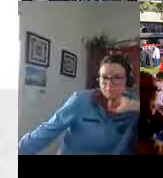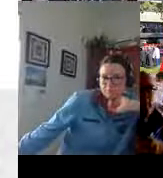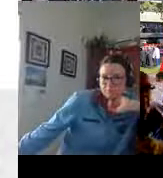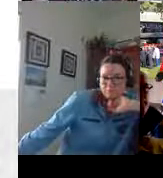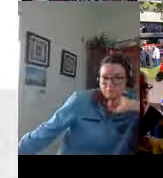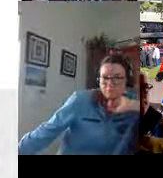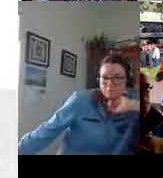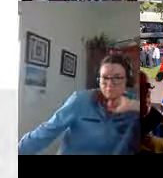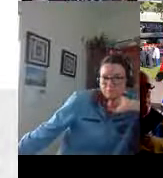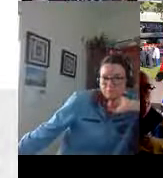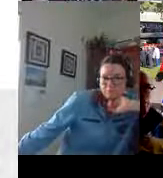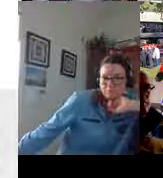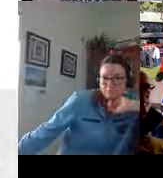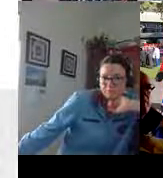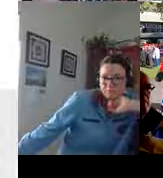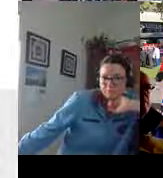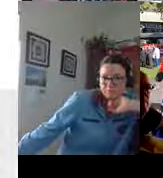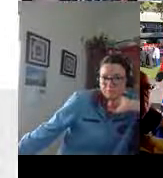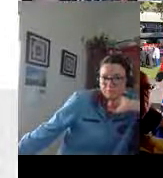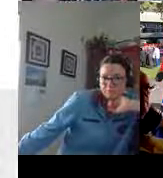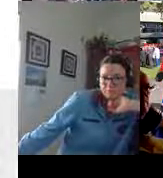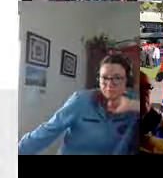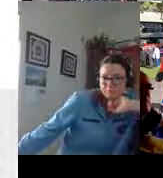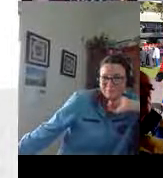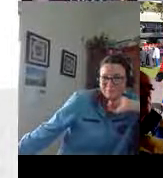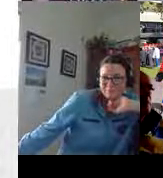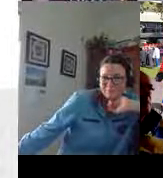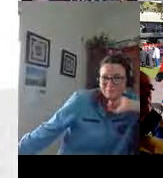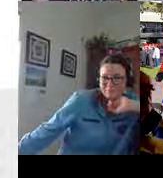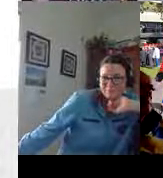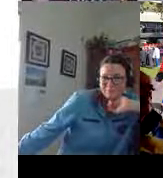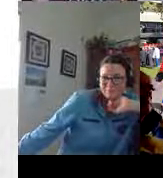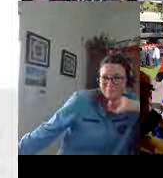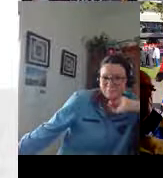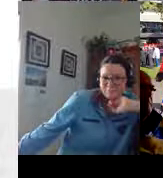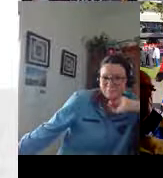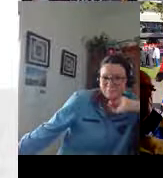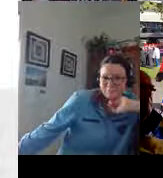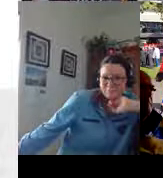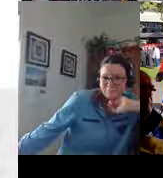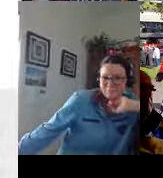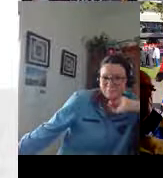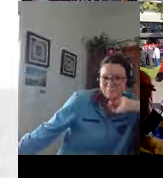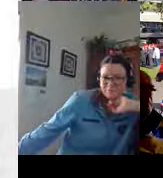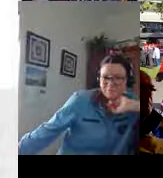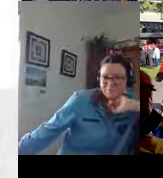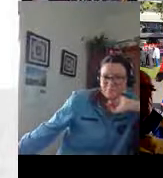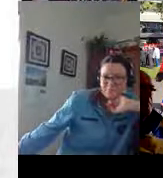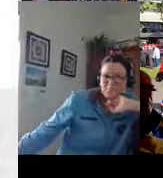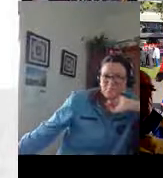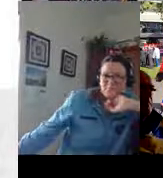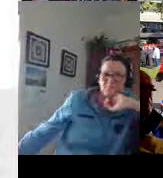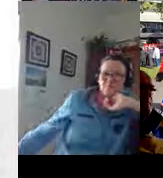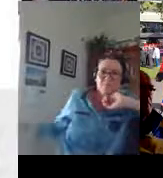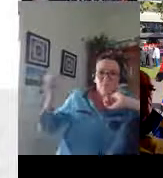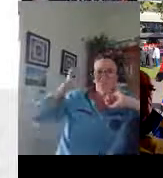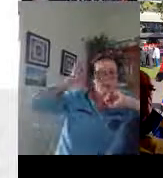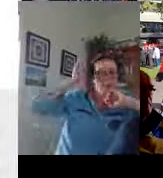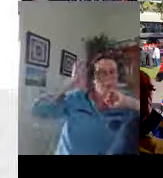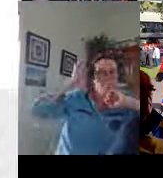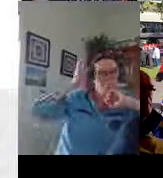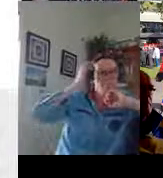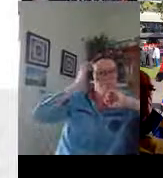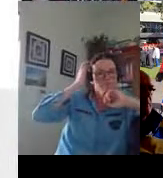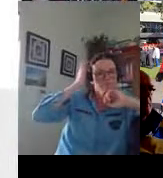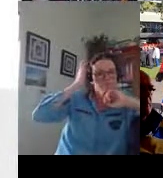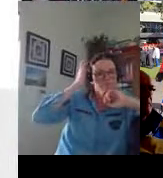And you can be involved in community power and the retailer market, to name a few, which is what Maddie and Ash were talking about